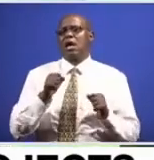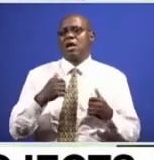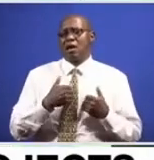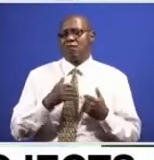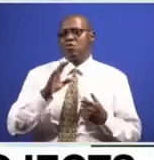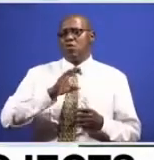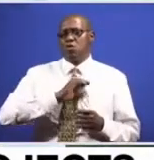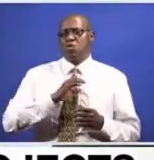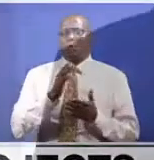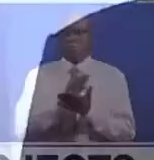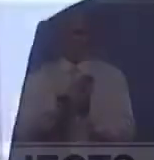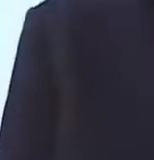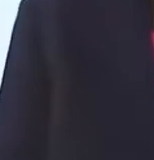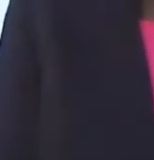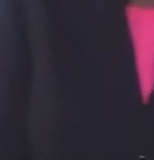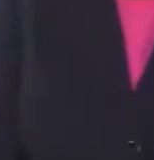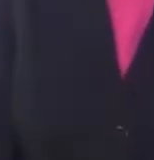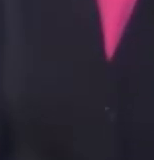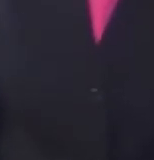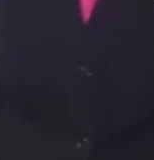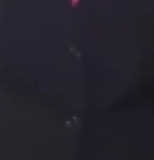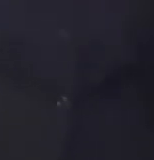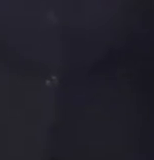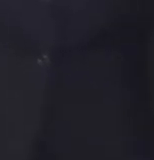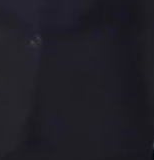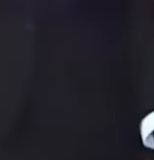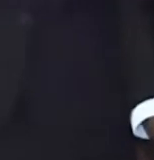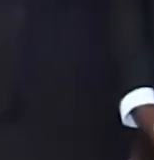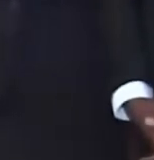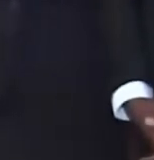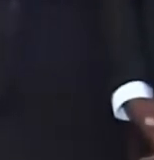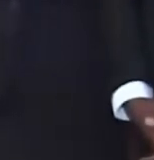Our fellow,